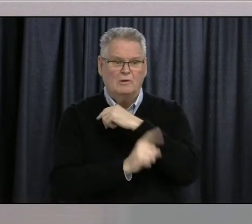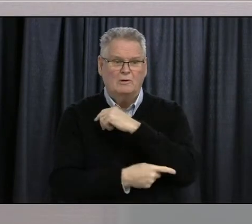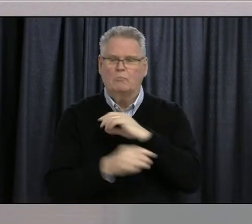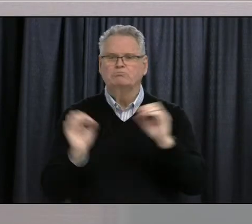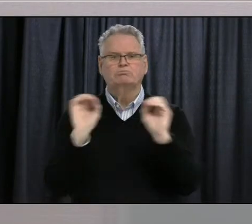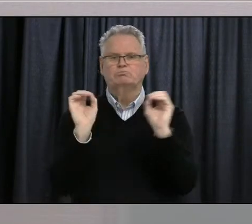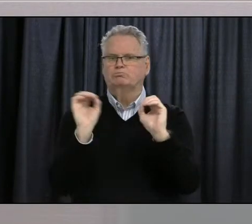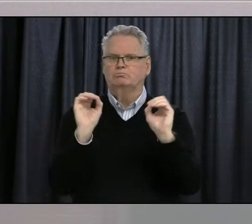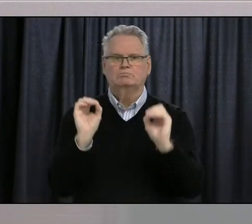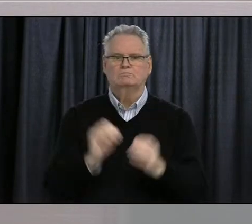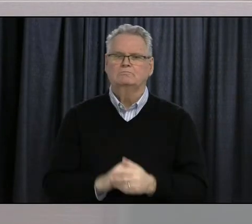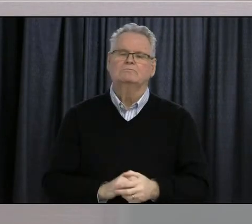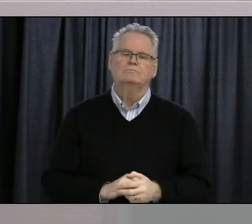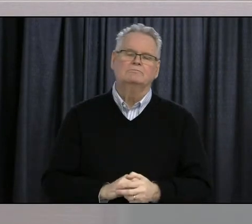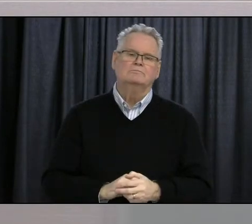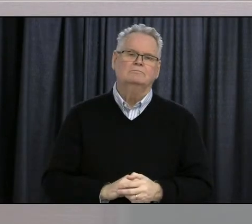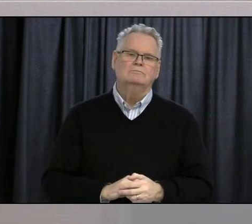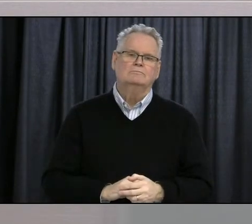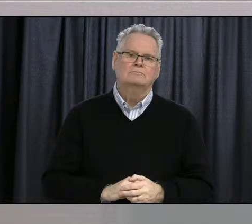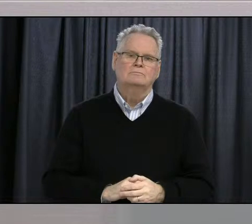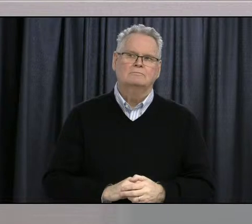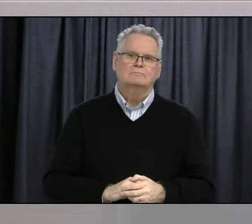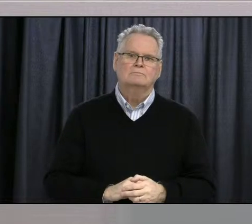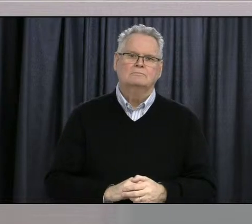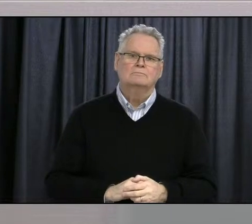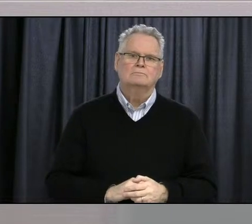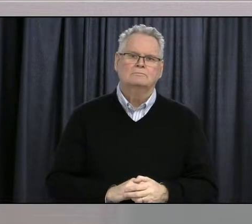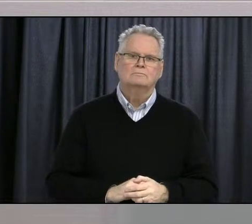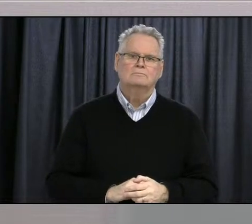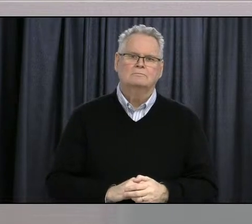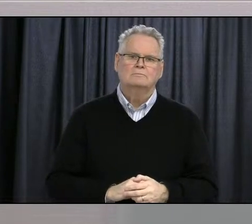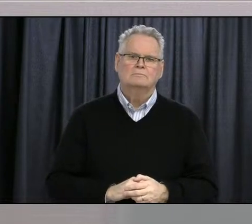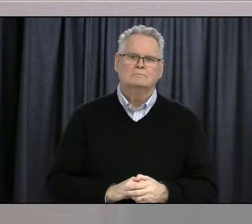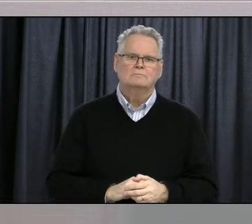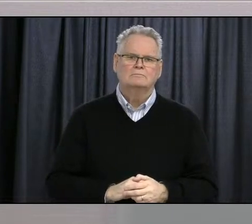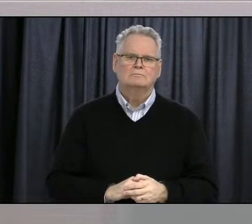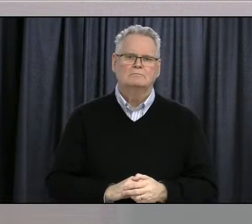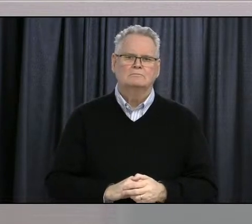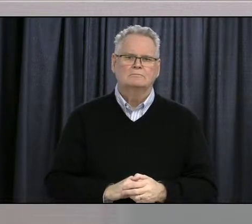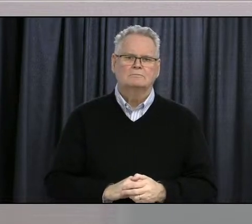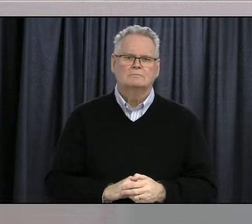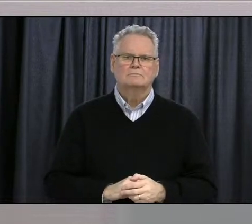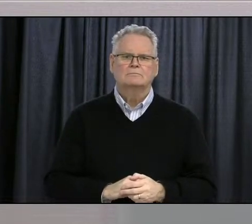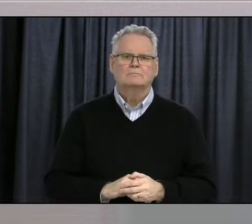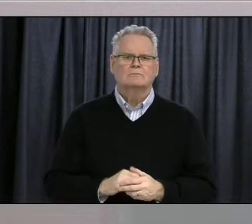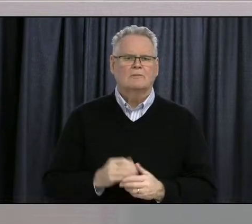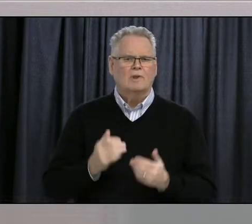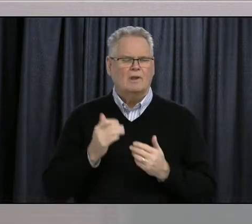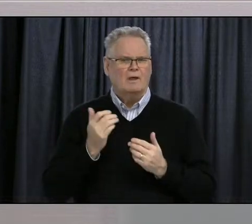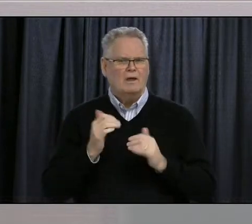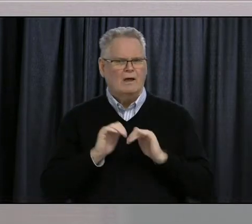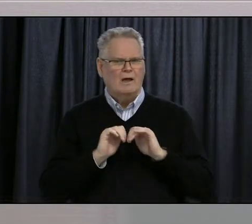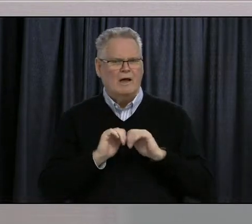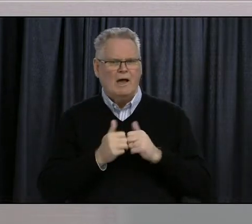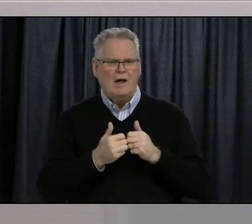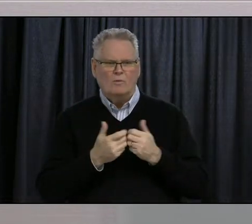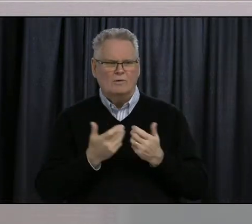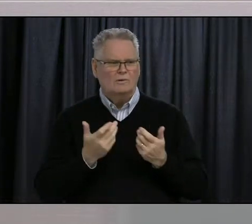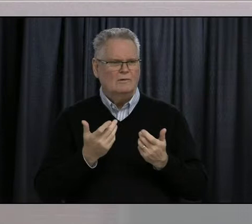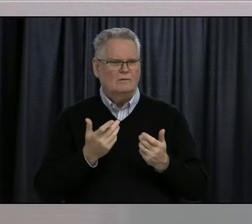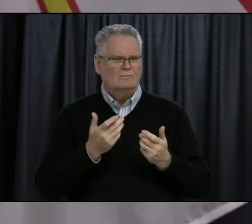What procedures are in place to prevent that from happening? I mean, have there been any protocols revisited in light of that